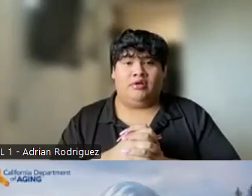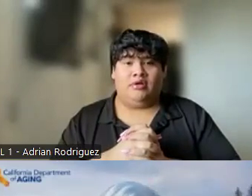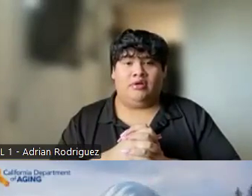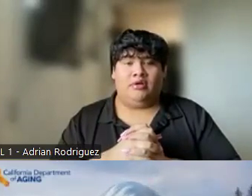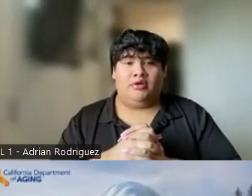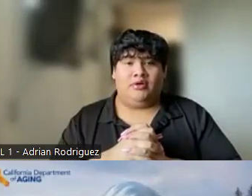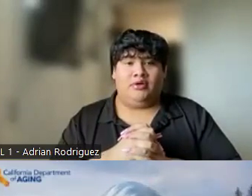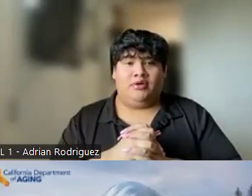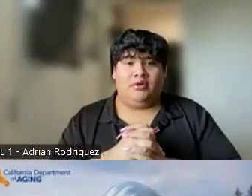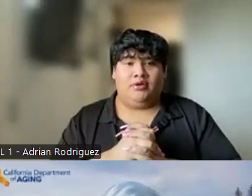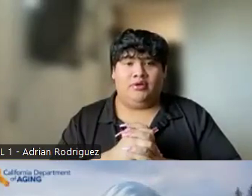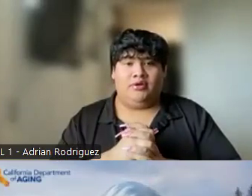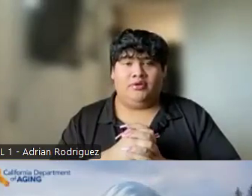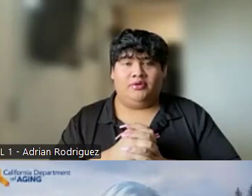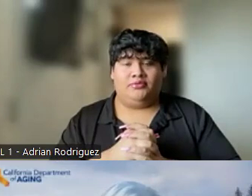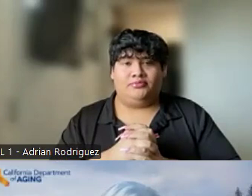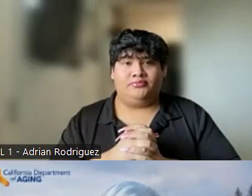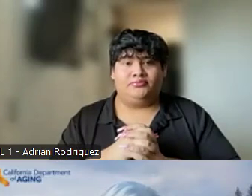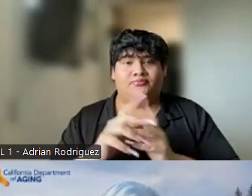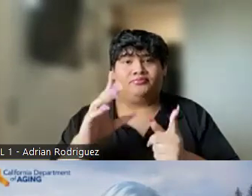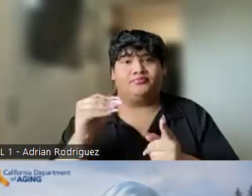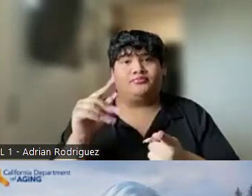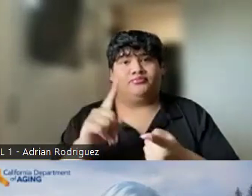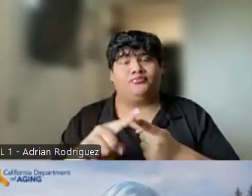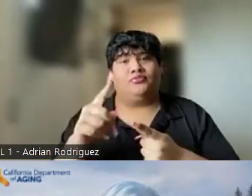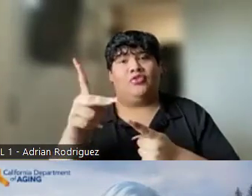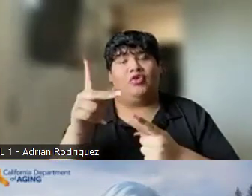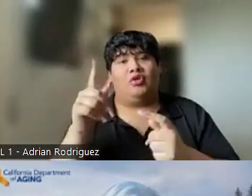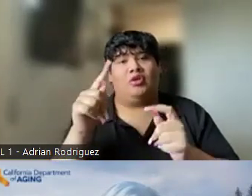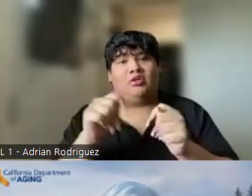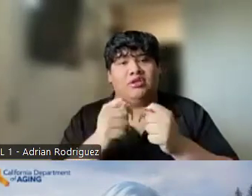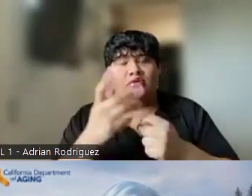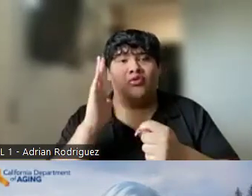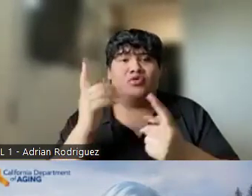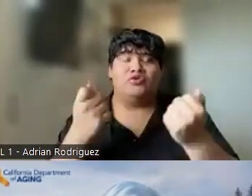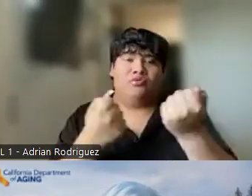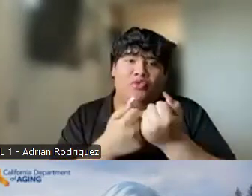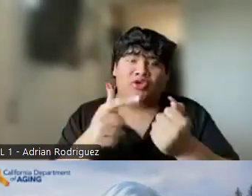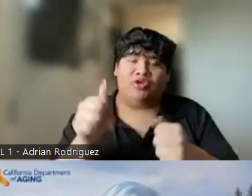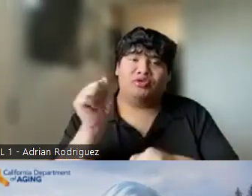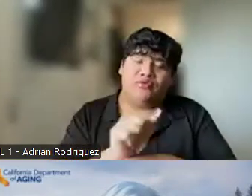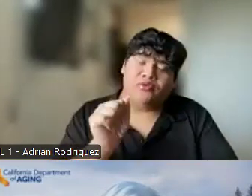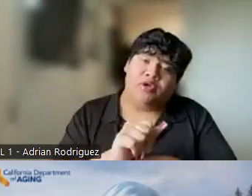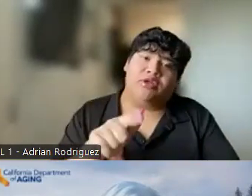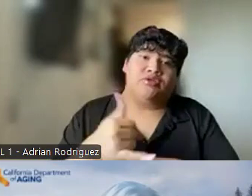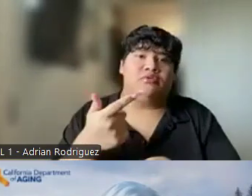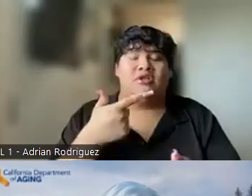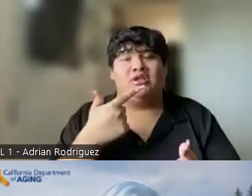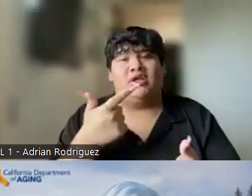Lori, and to our partners that are helping to support this work. I think, just as we